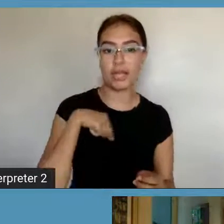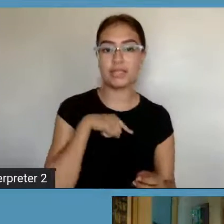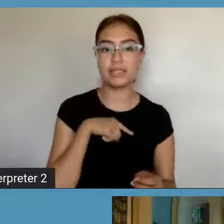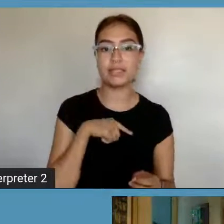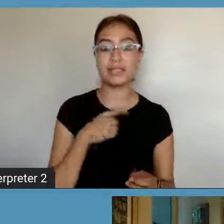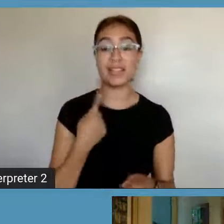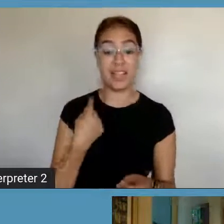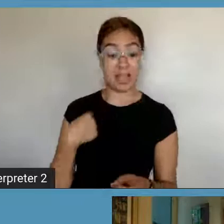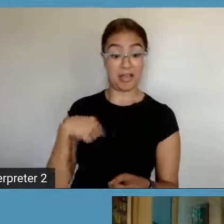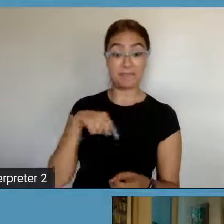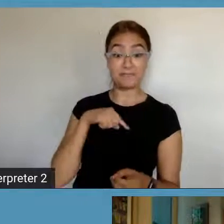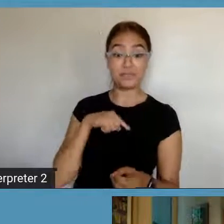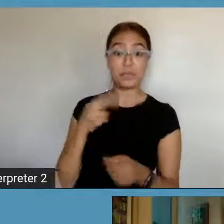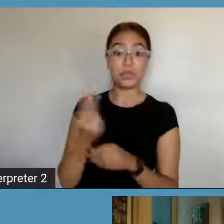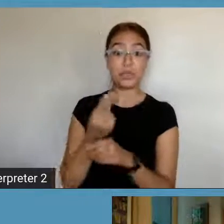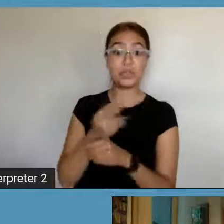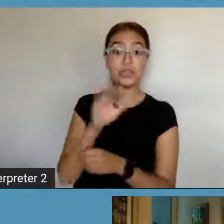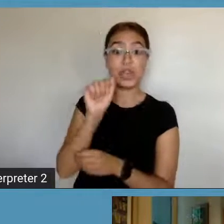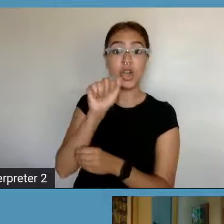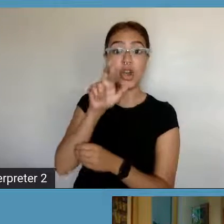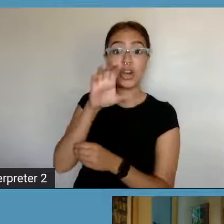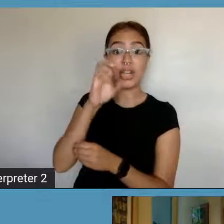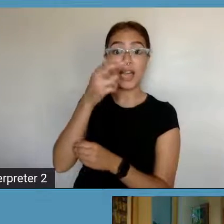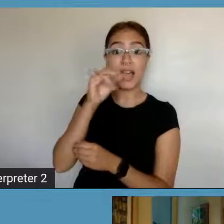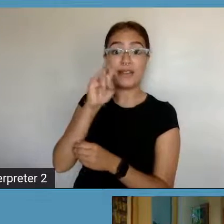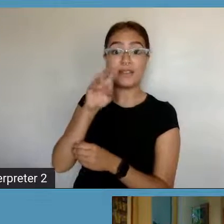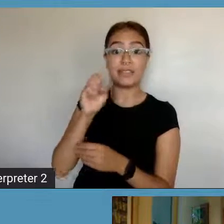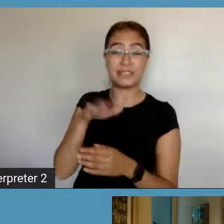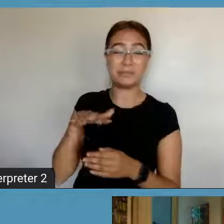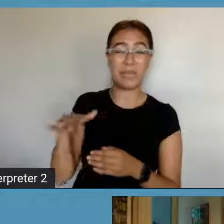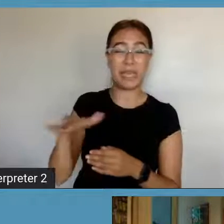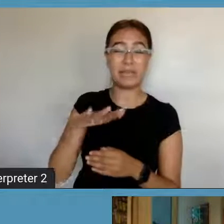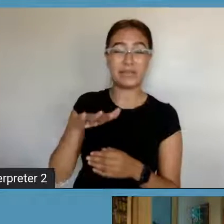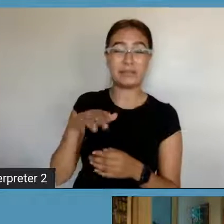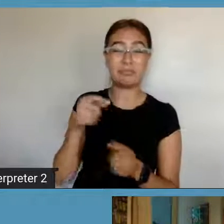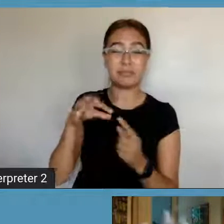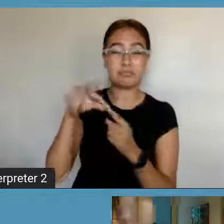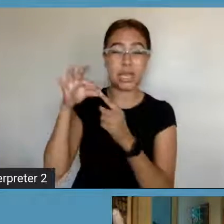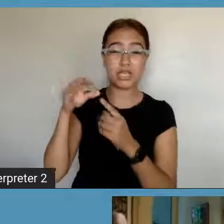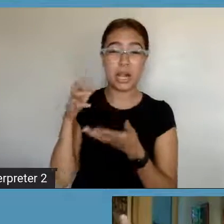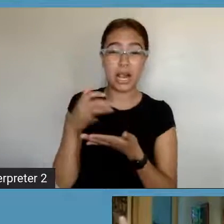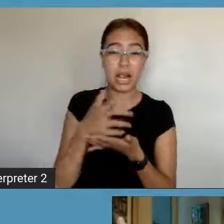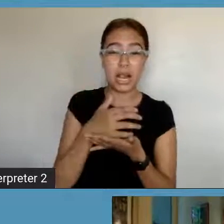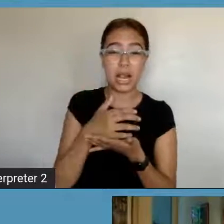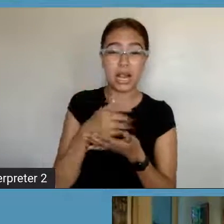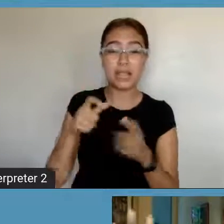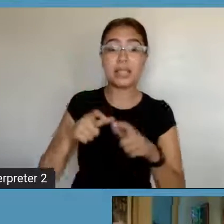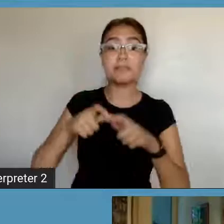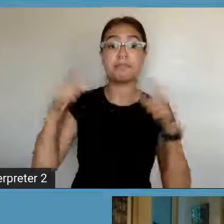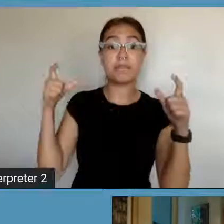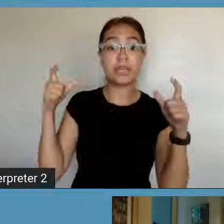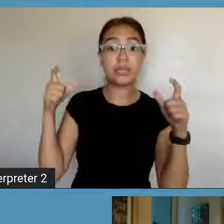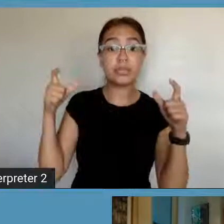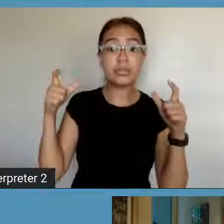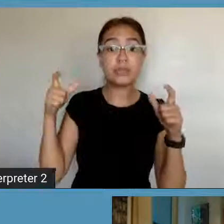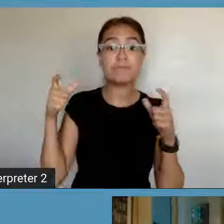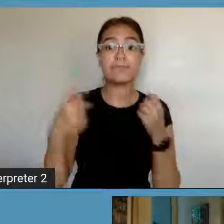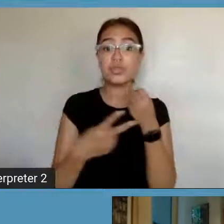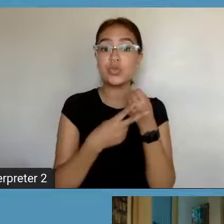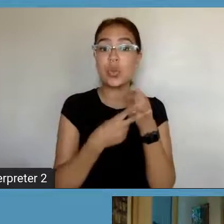we use Archive Space and Special Collections, and then as our larger storage, we